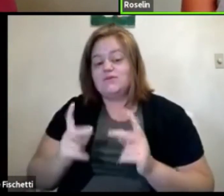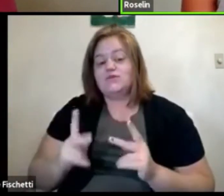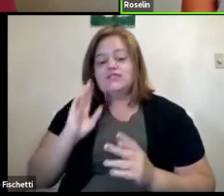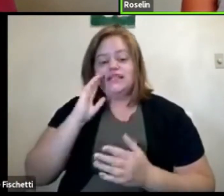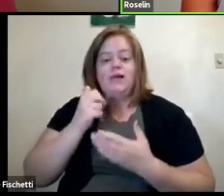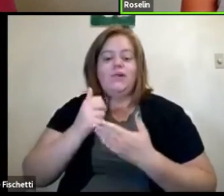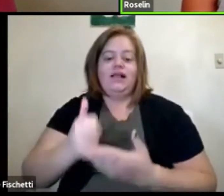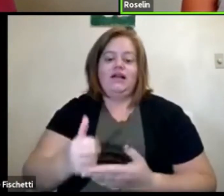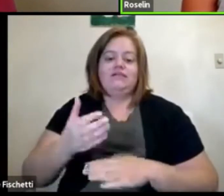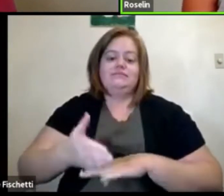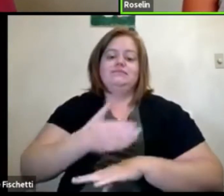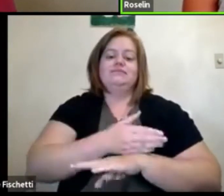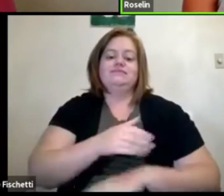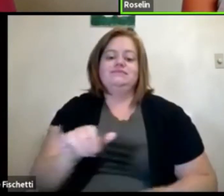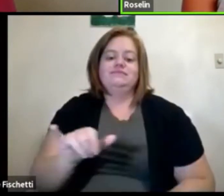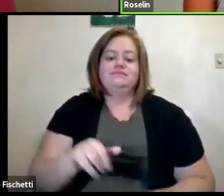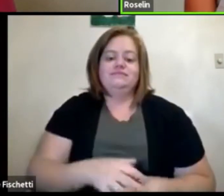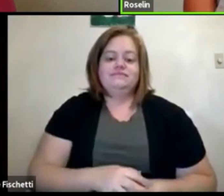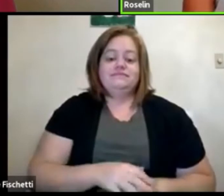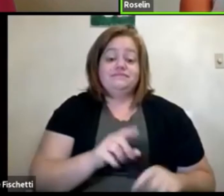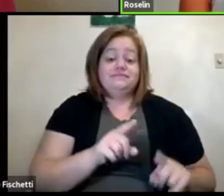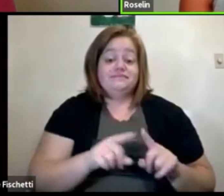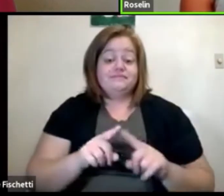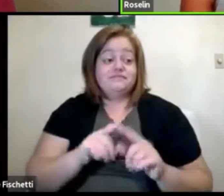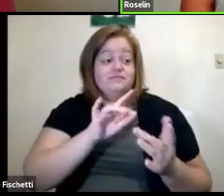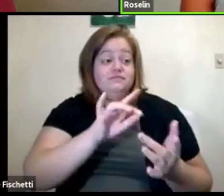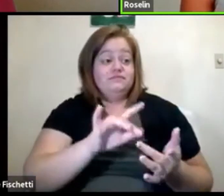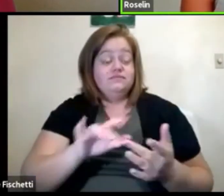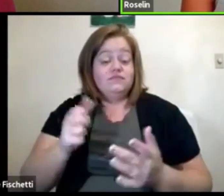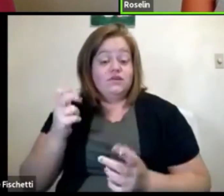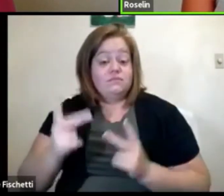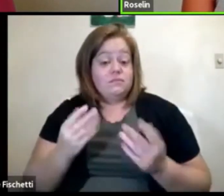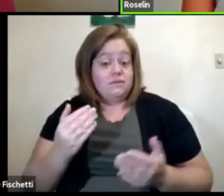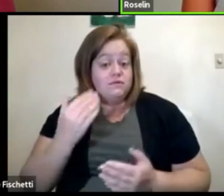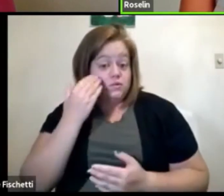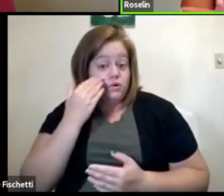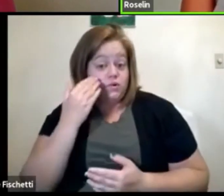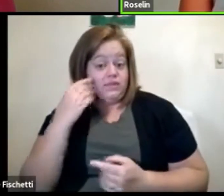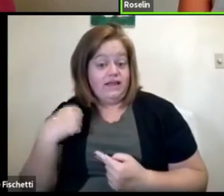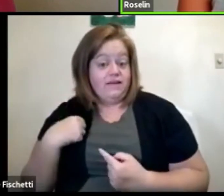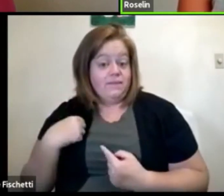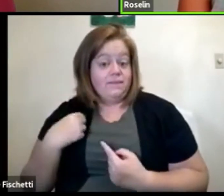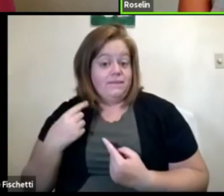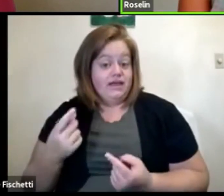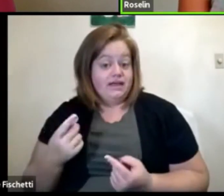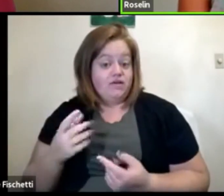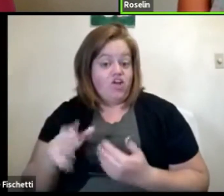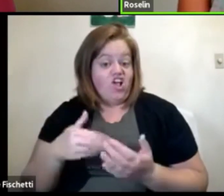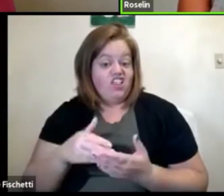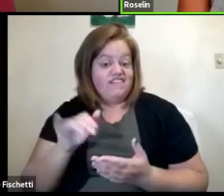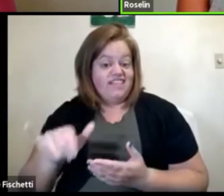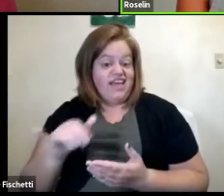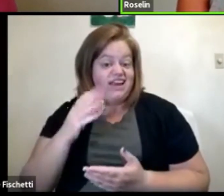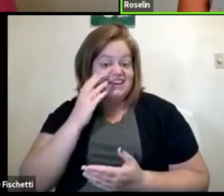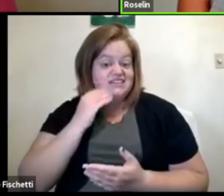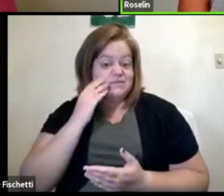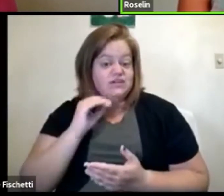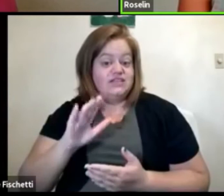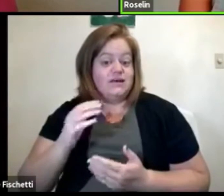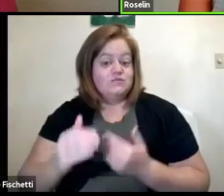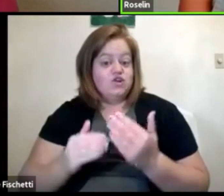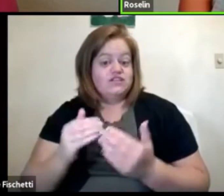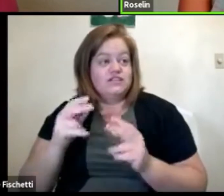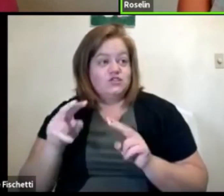And also reach out to other people that you may know that have been through all of that process that you see in